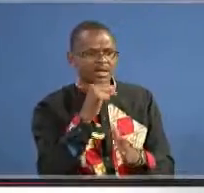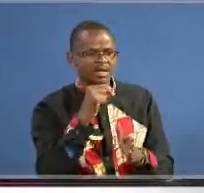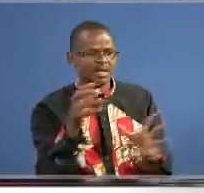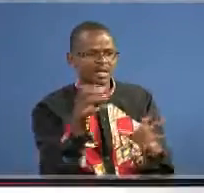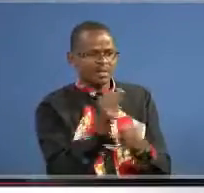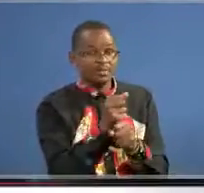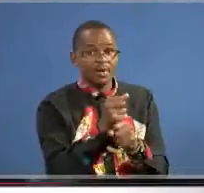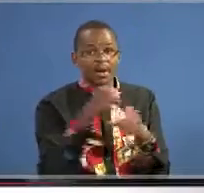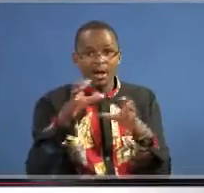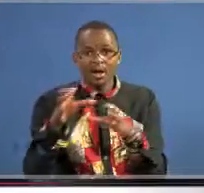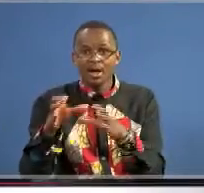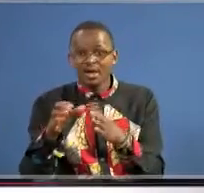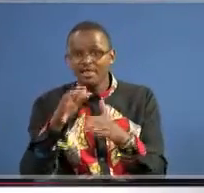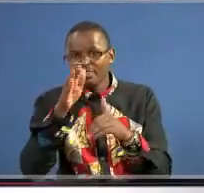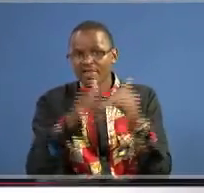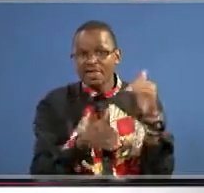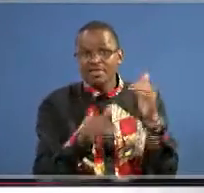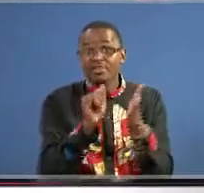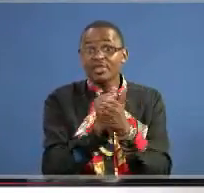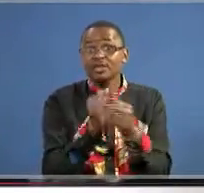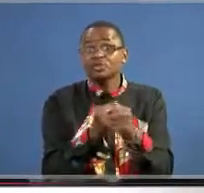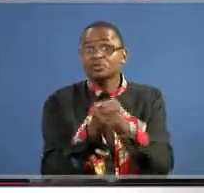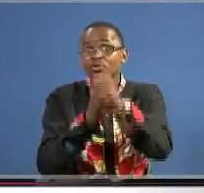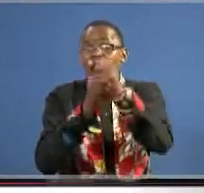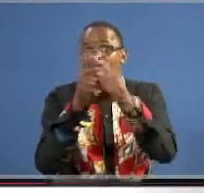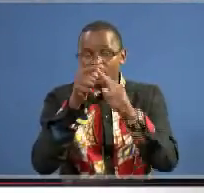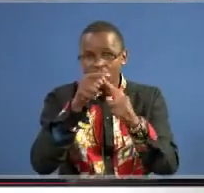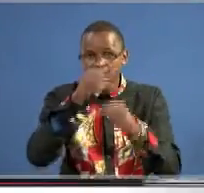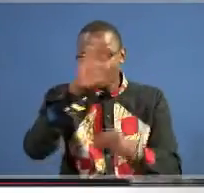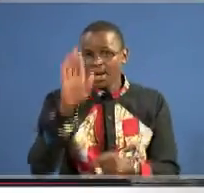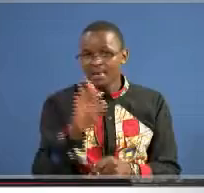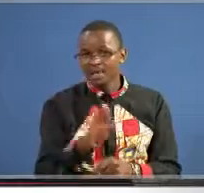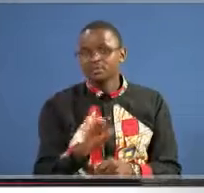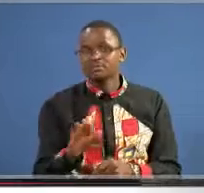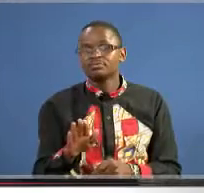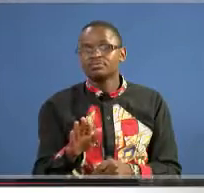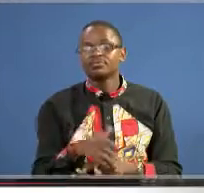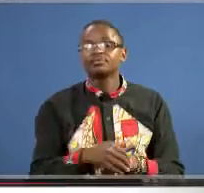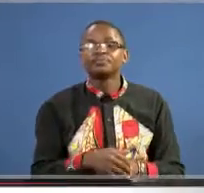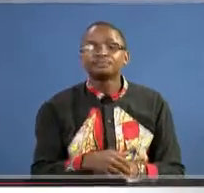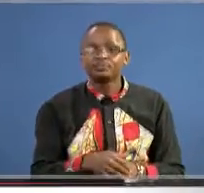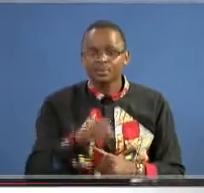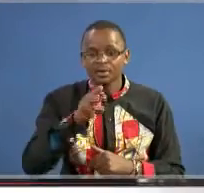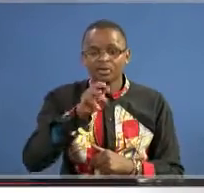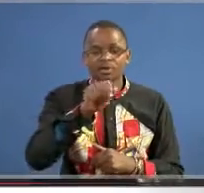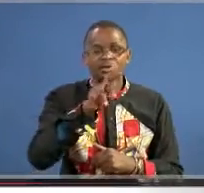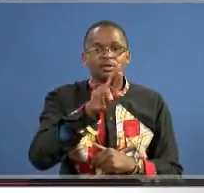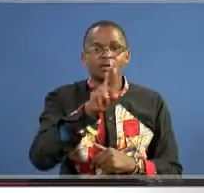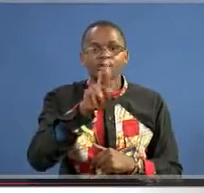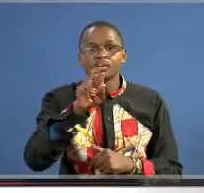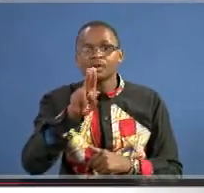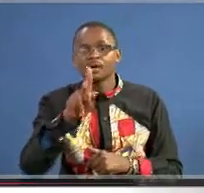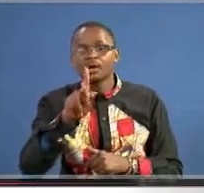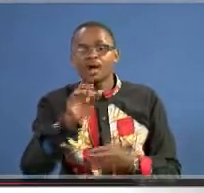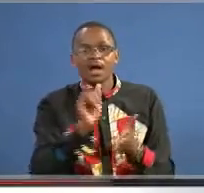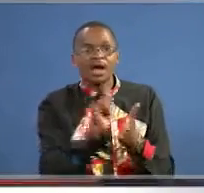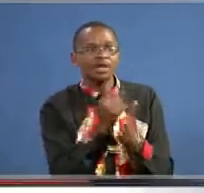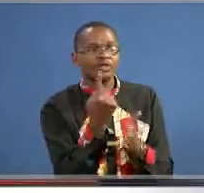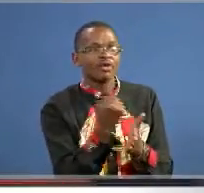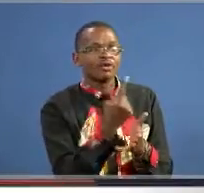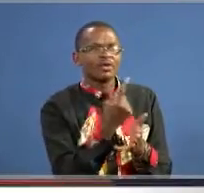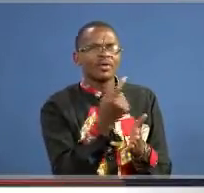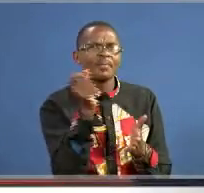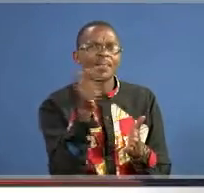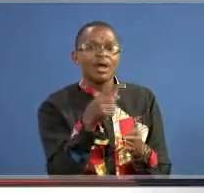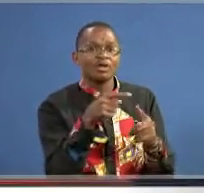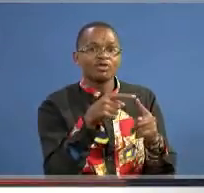with the party other than the one that sponsored him to parliament. Malulu survived the ouster as it was only several months